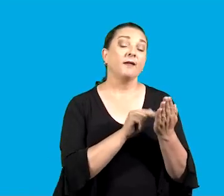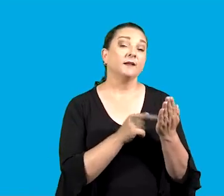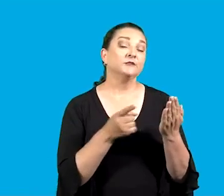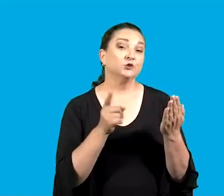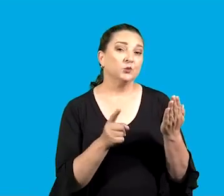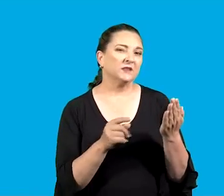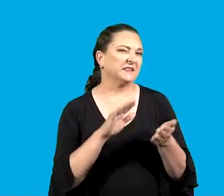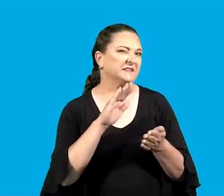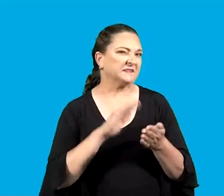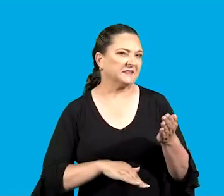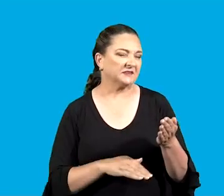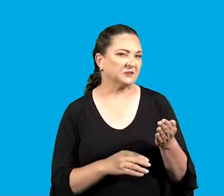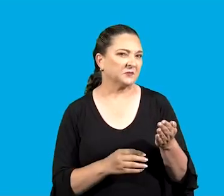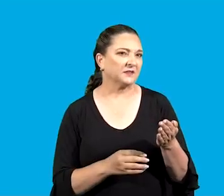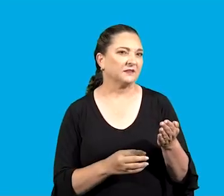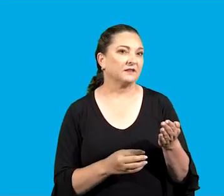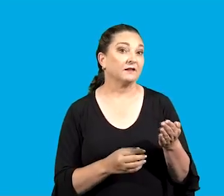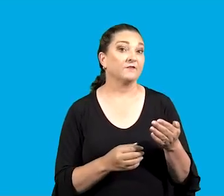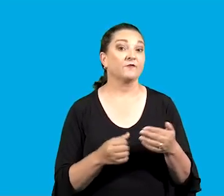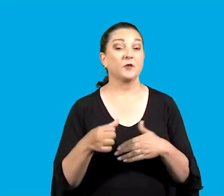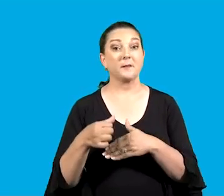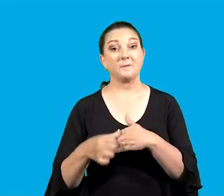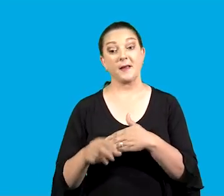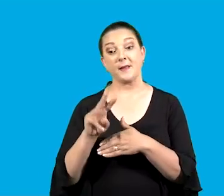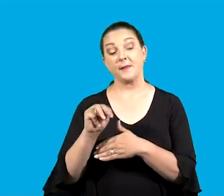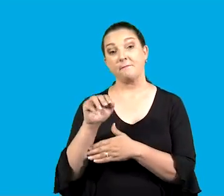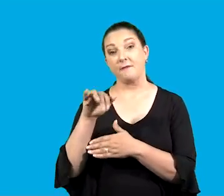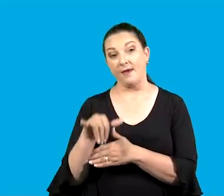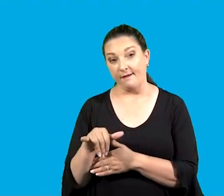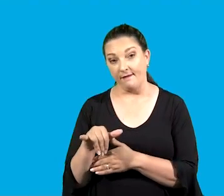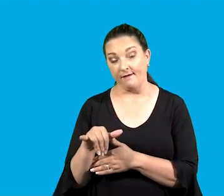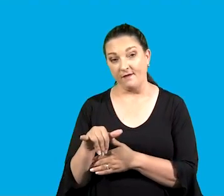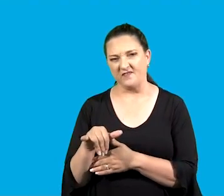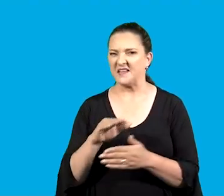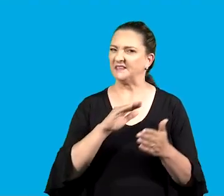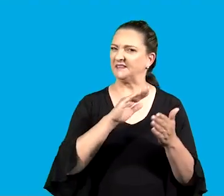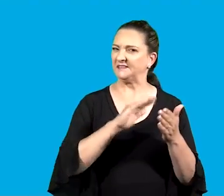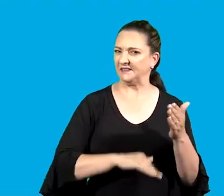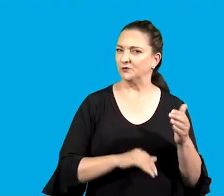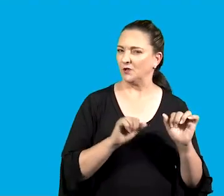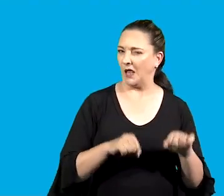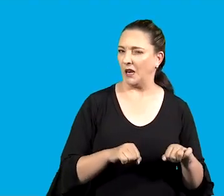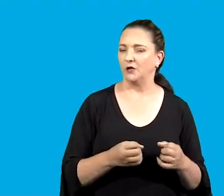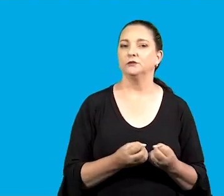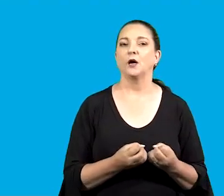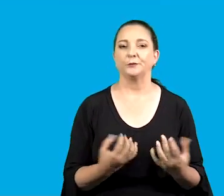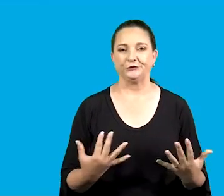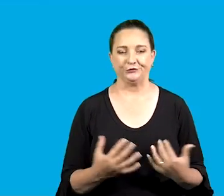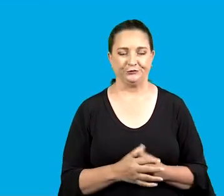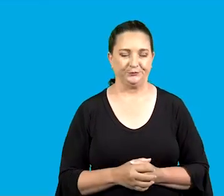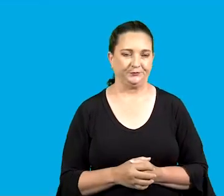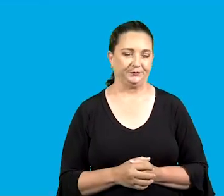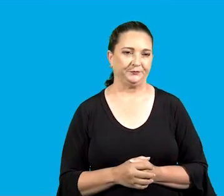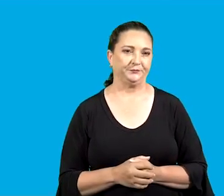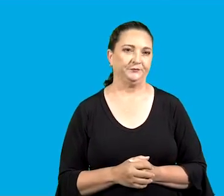the amount of discount to be allowed in the month of May. The amount of discount to be allowed in the